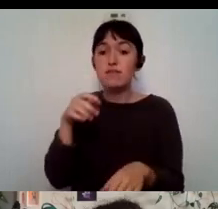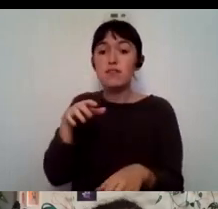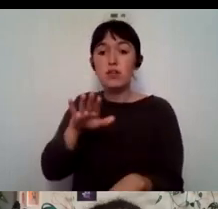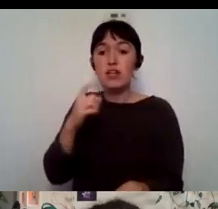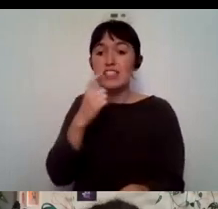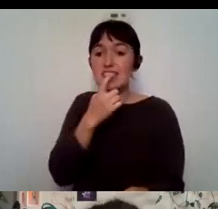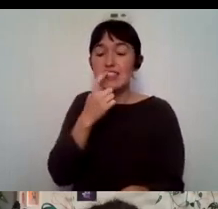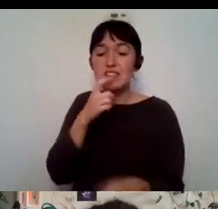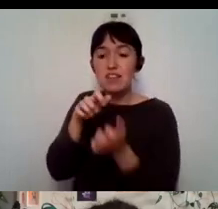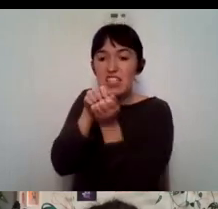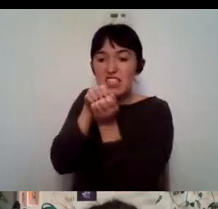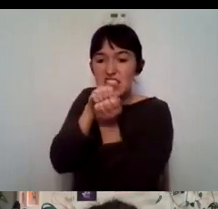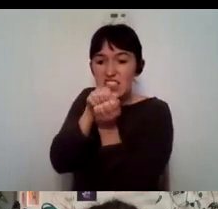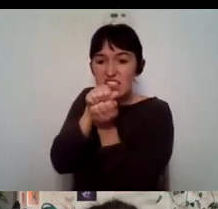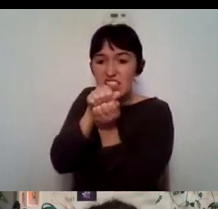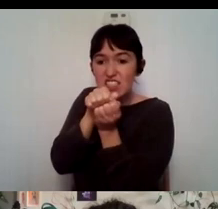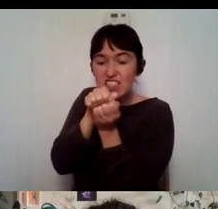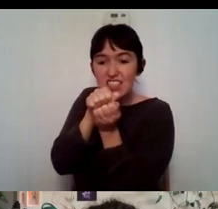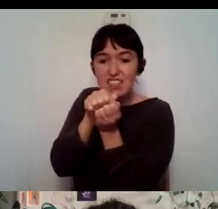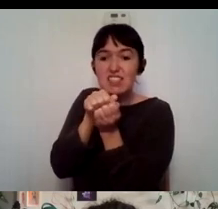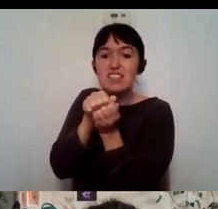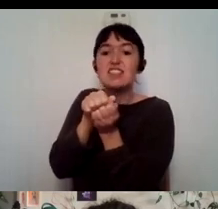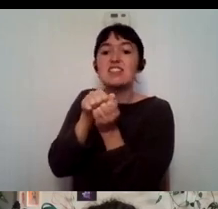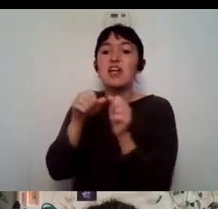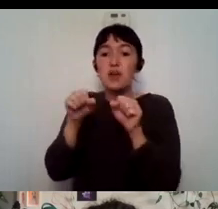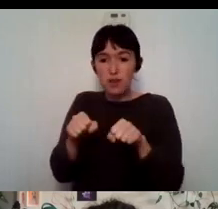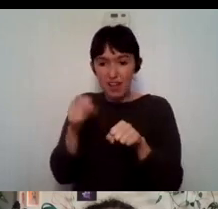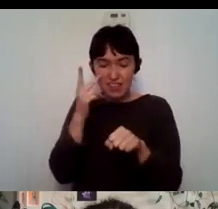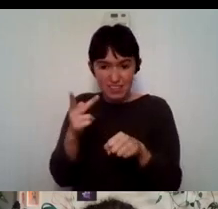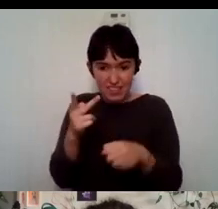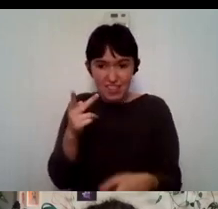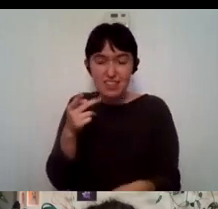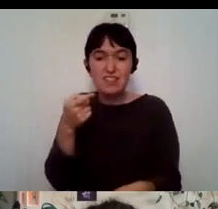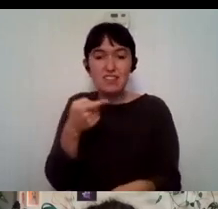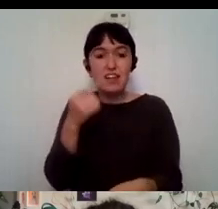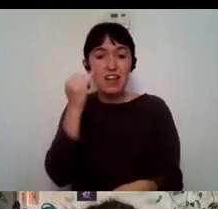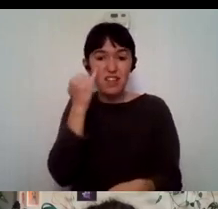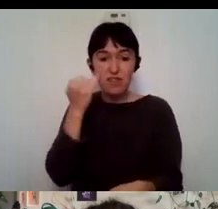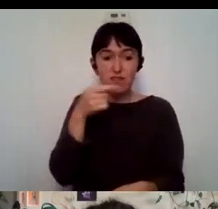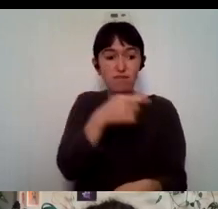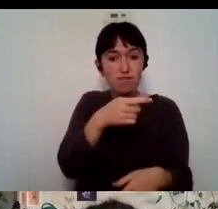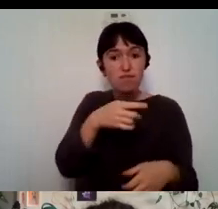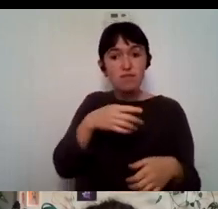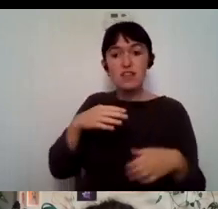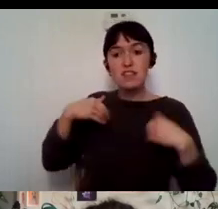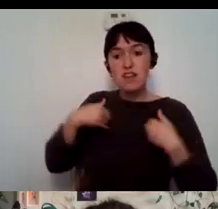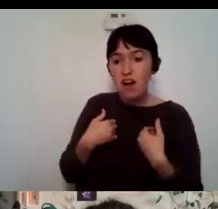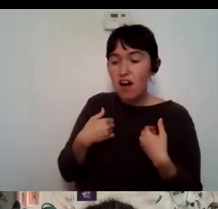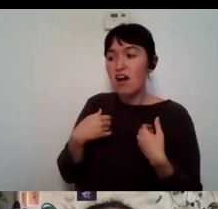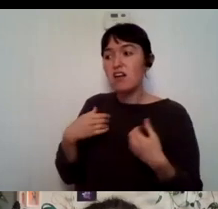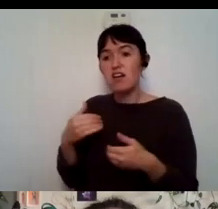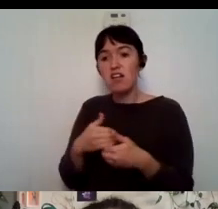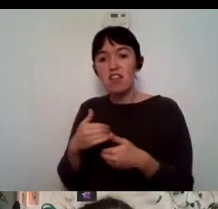tired, you can see all this very, very sort of scratchy EEG as well. So that means we should go in and just make sure they're